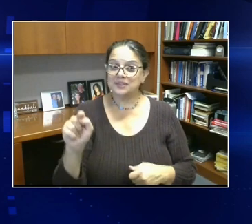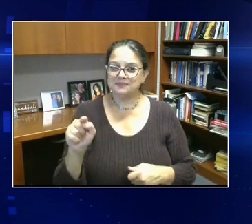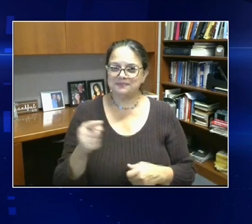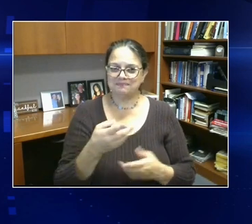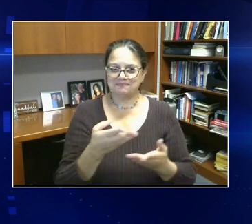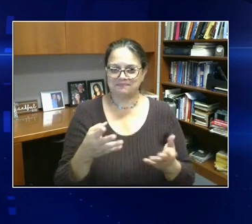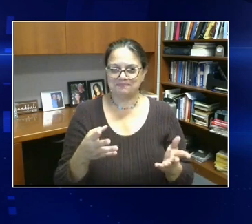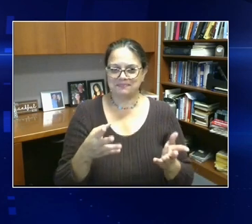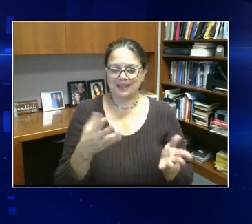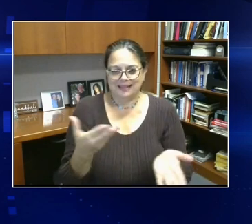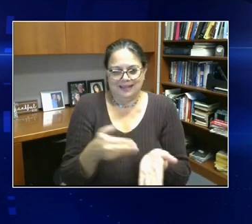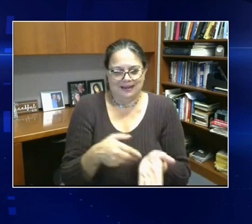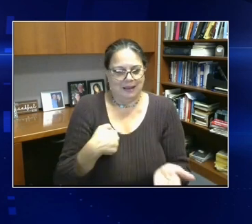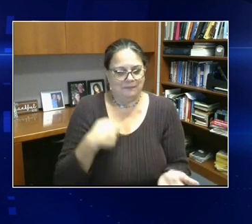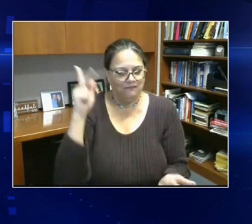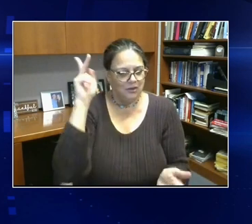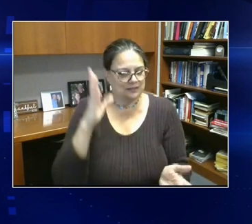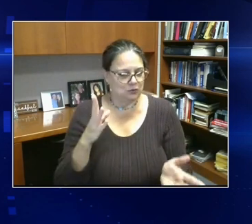available to that community.